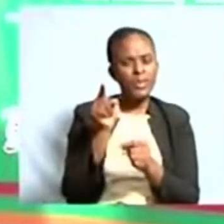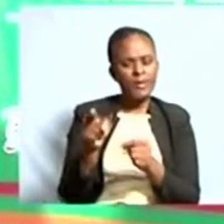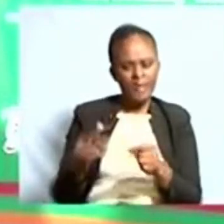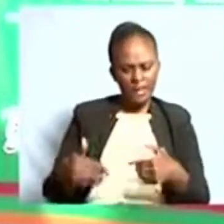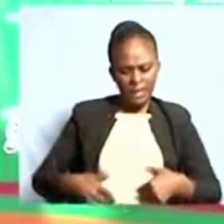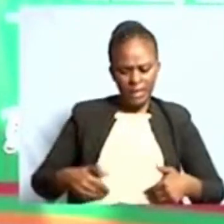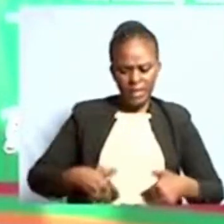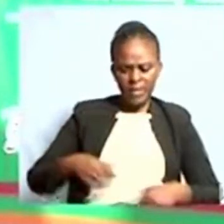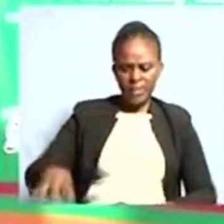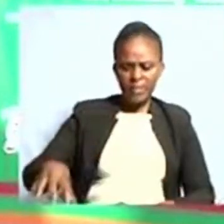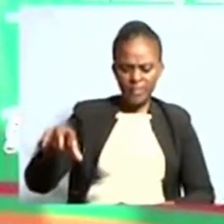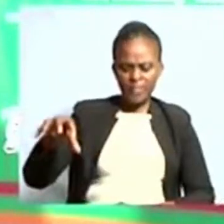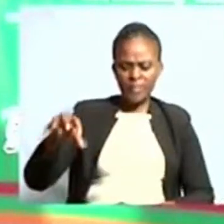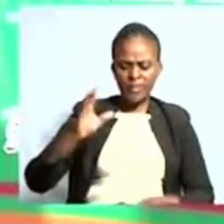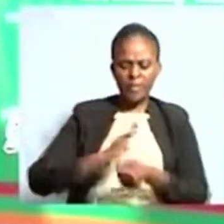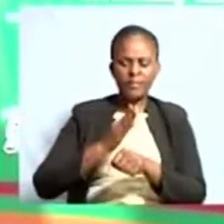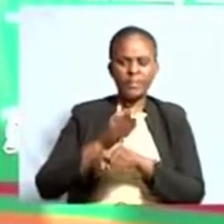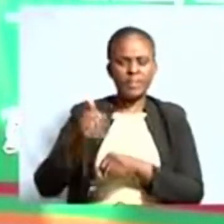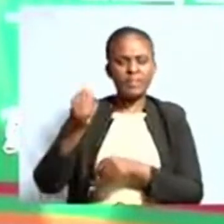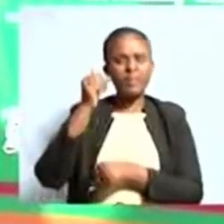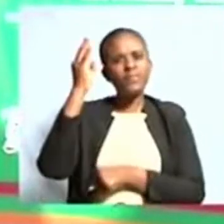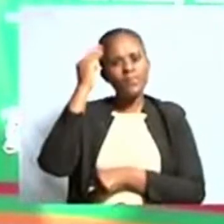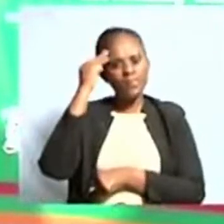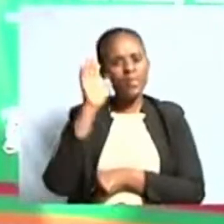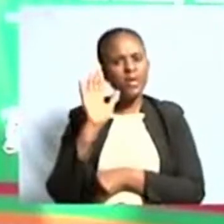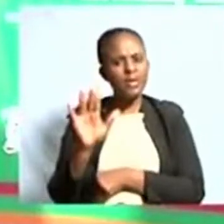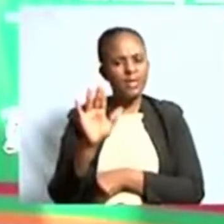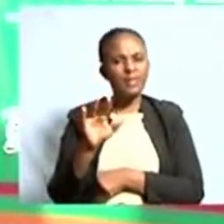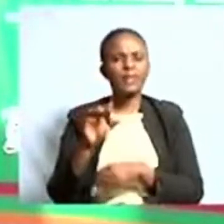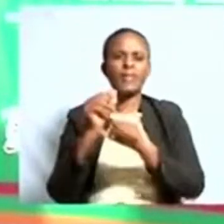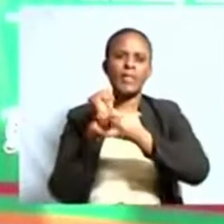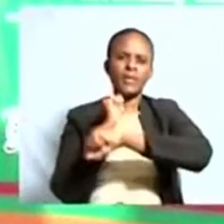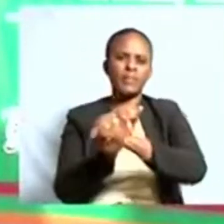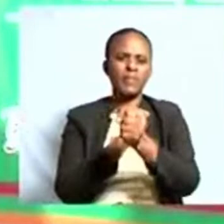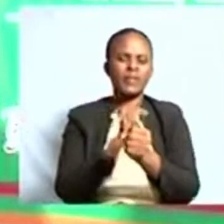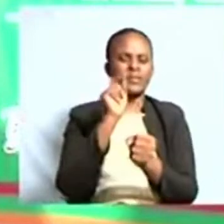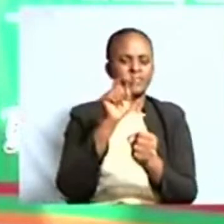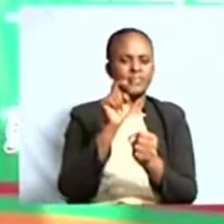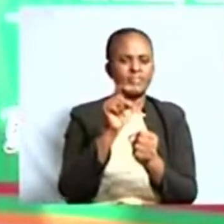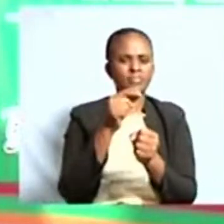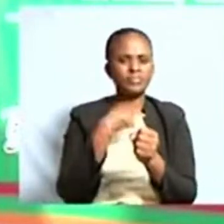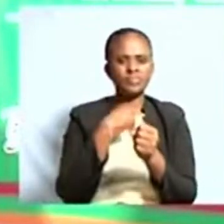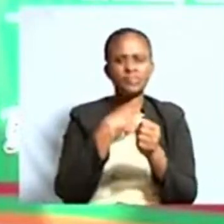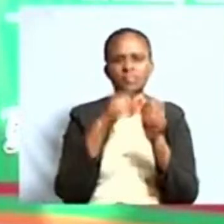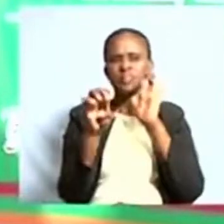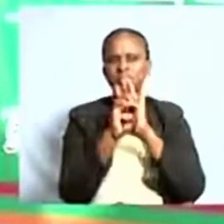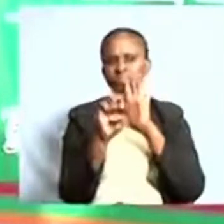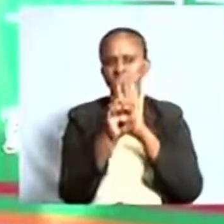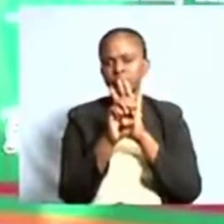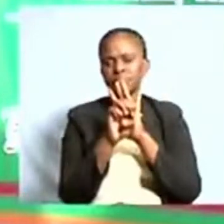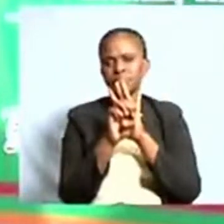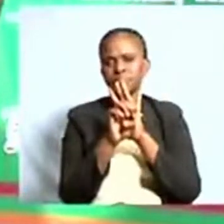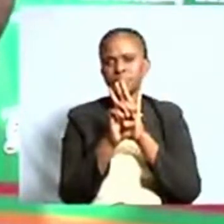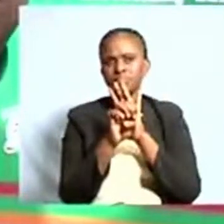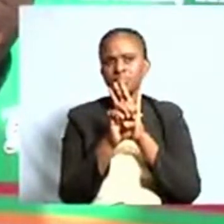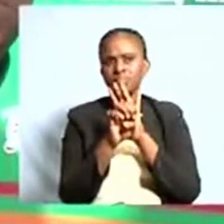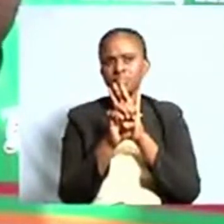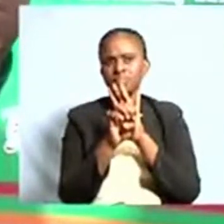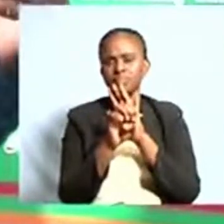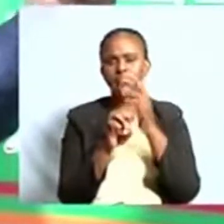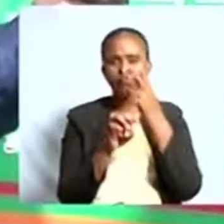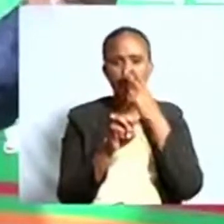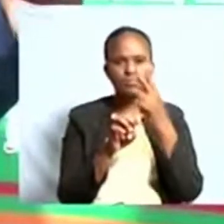that once they know that they need to protect. I'll give you an example of you've seen a lot